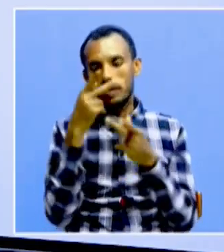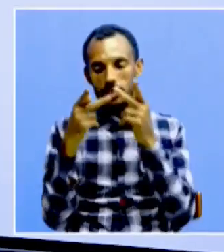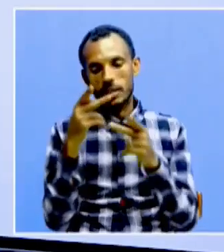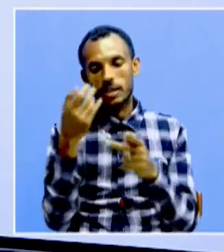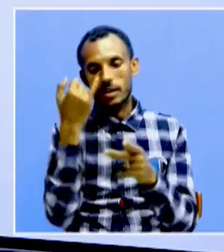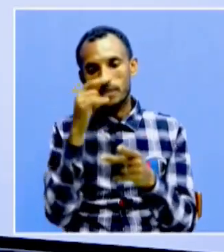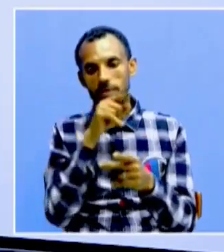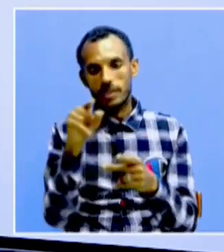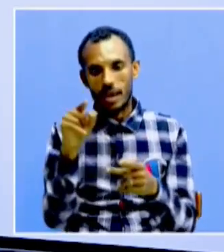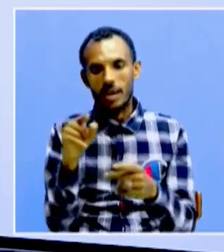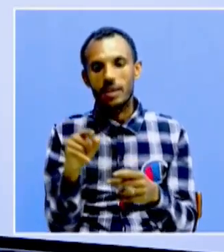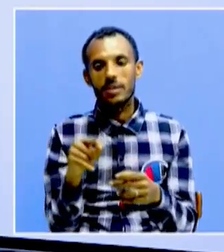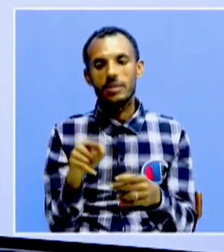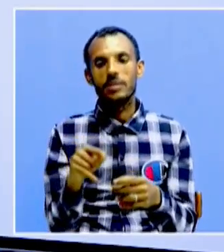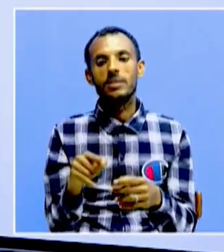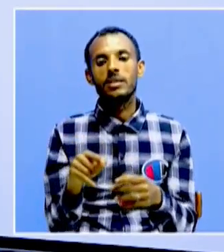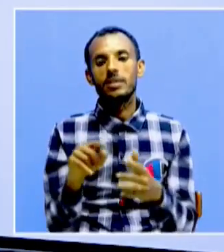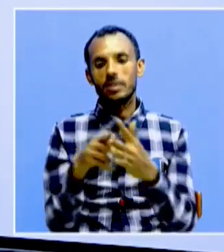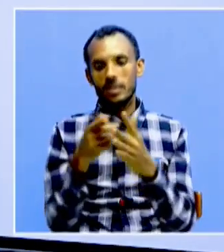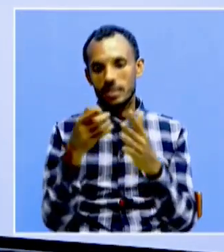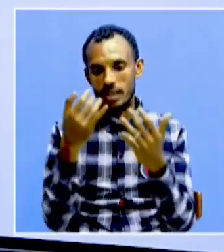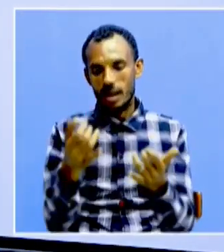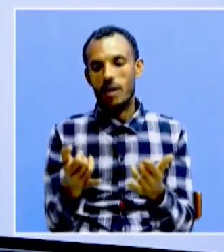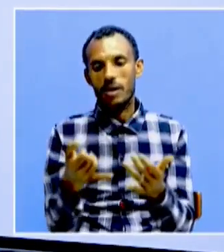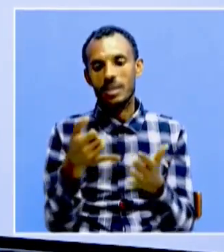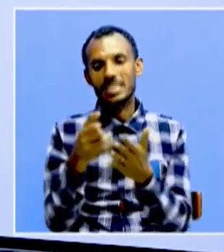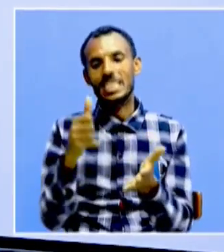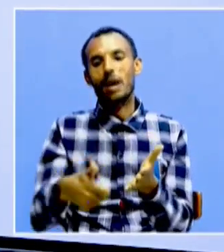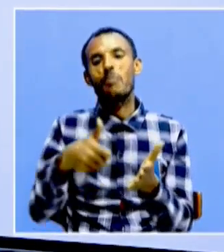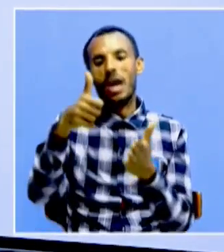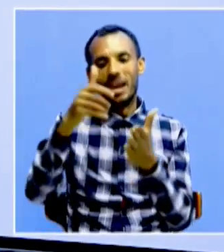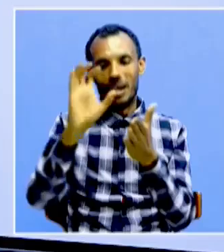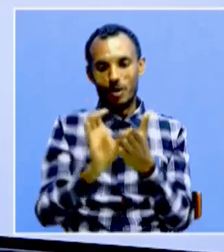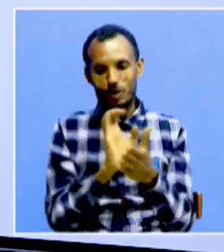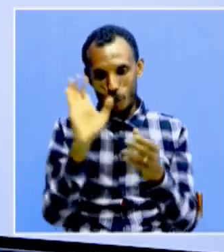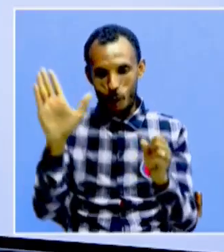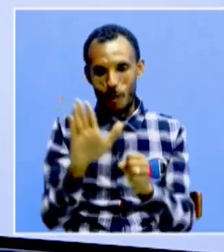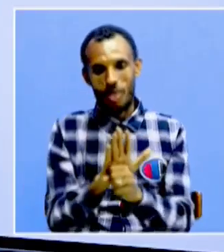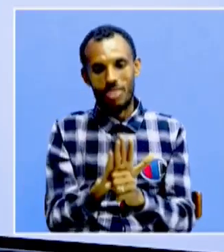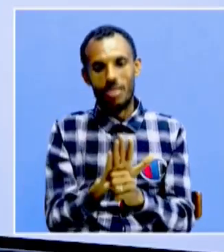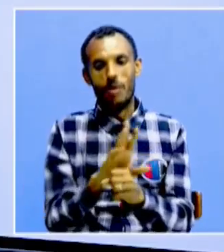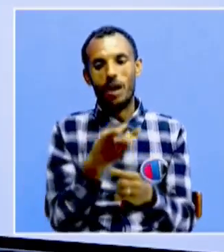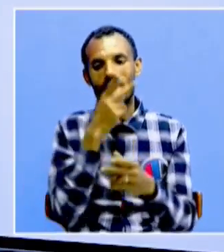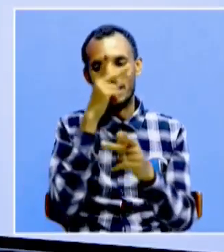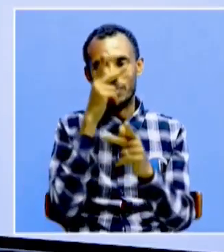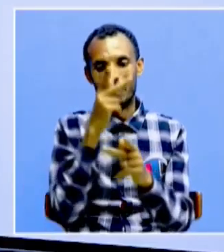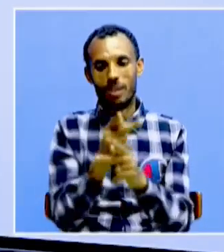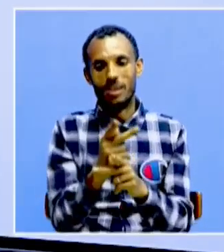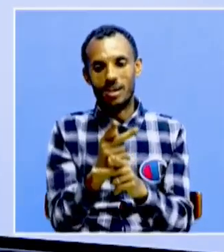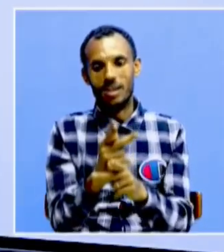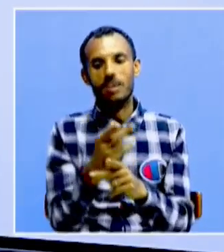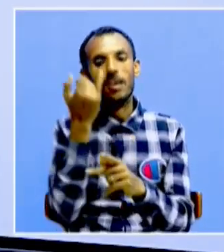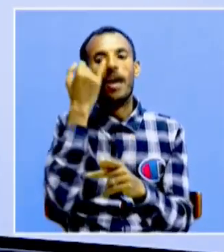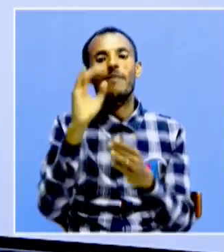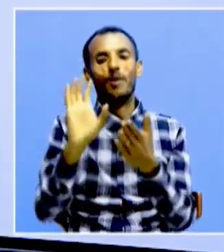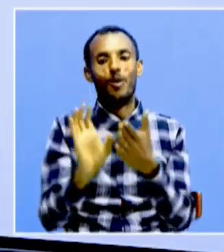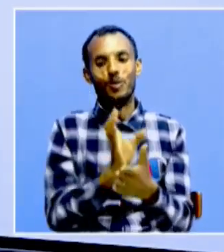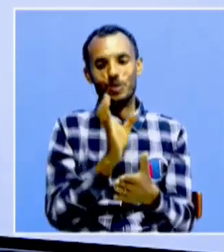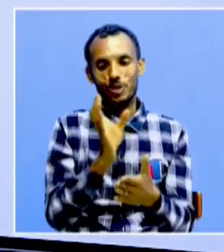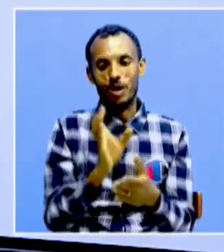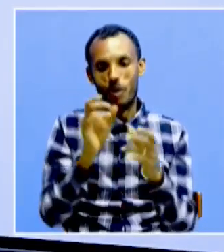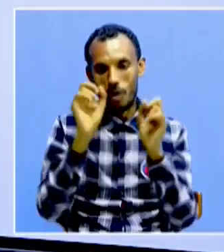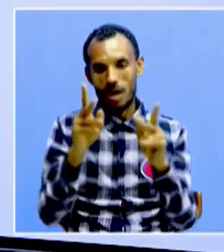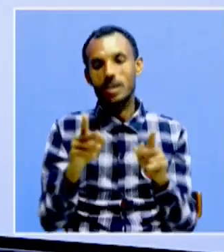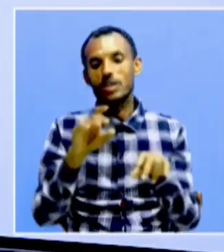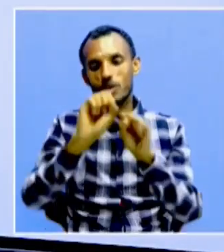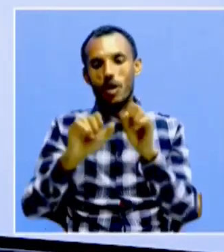they, since now this time it is the main clause which is complete, we are expected to complete the if clause. Yes? Okay, so